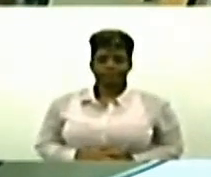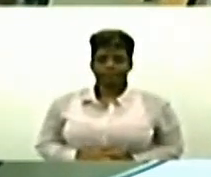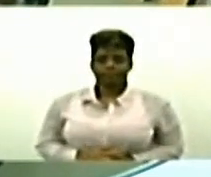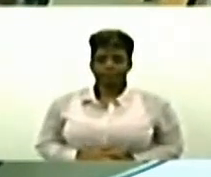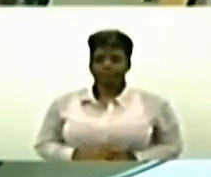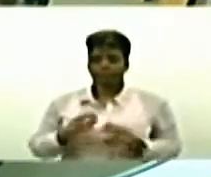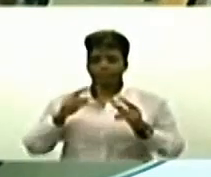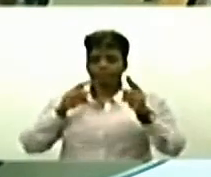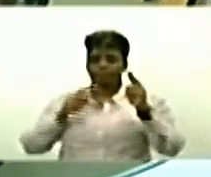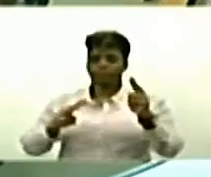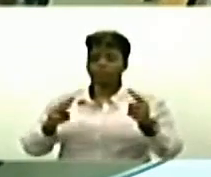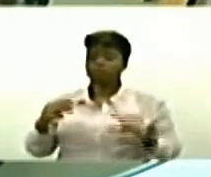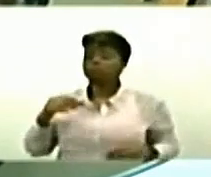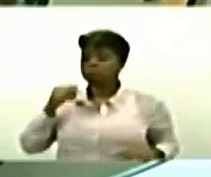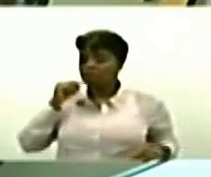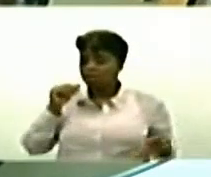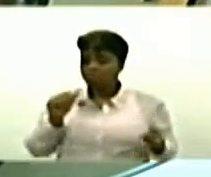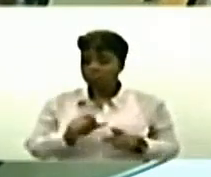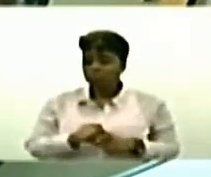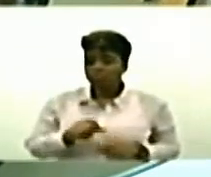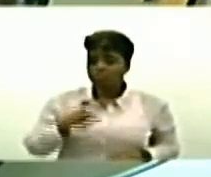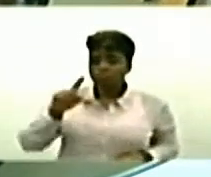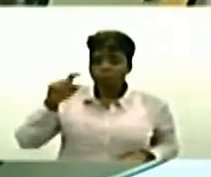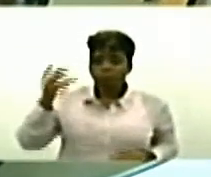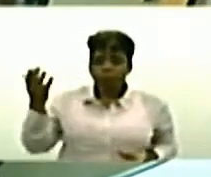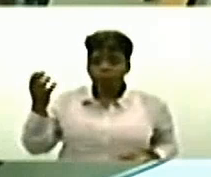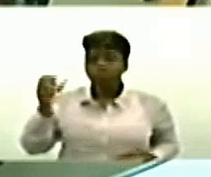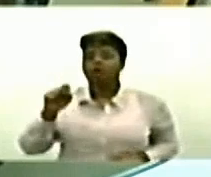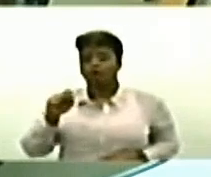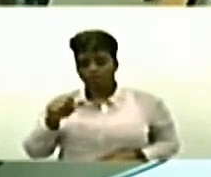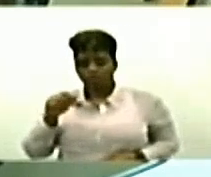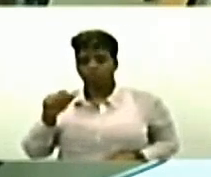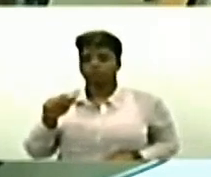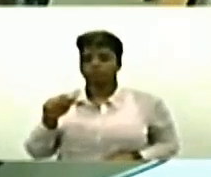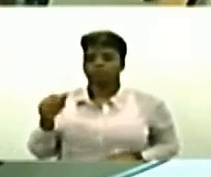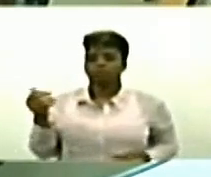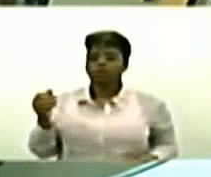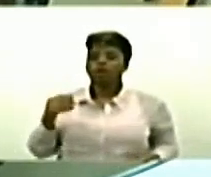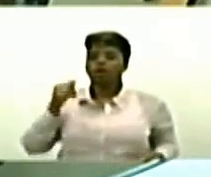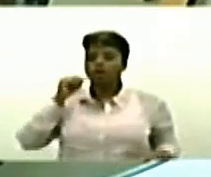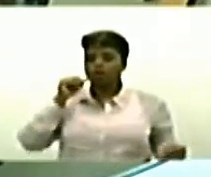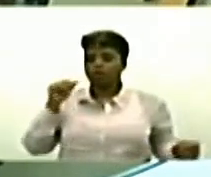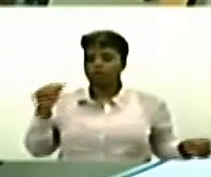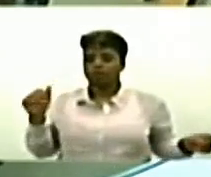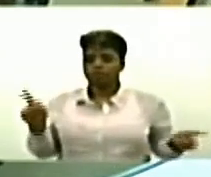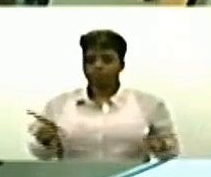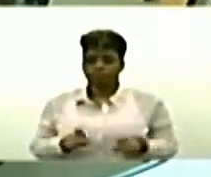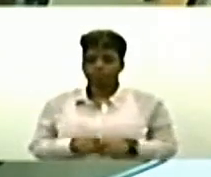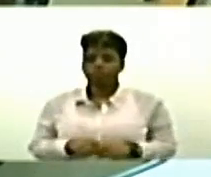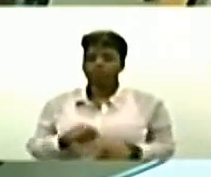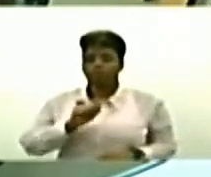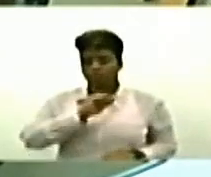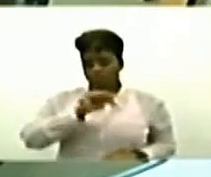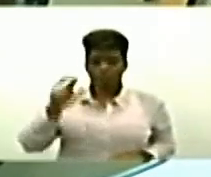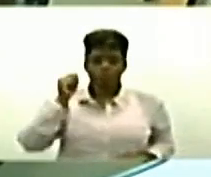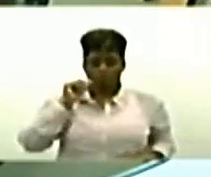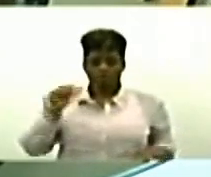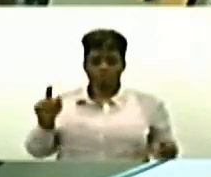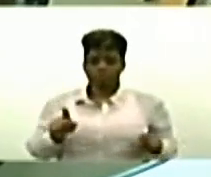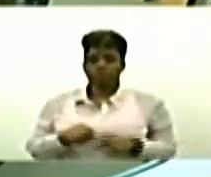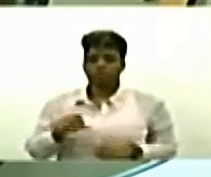Honourable members, what say you? Those who have that opinion say aye. The contrary view say nay. I think the ayes have it. The ayes do